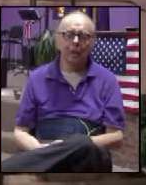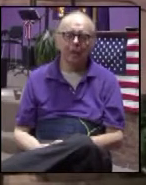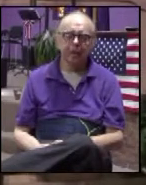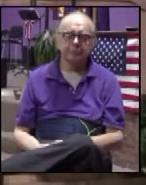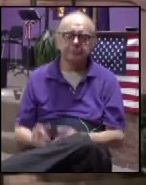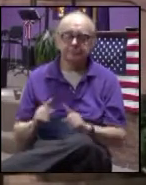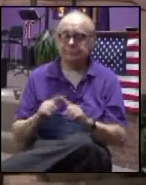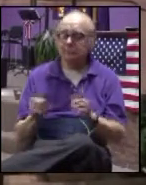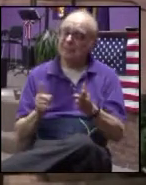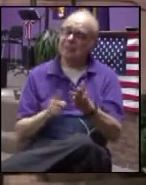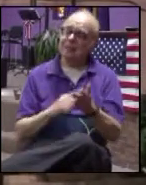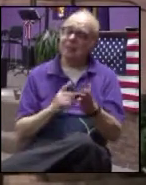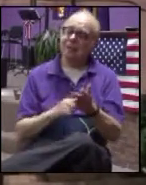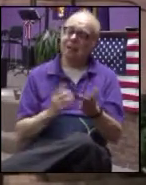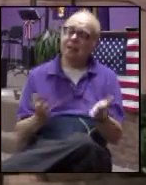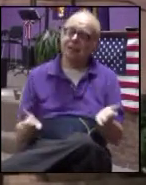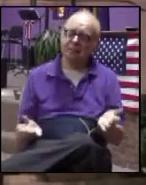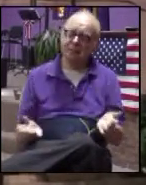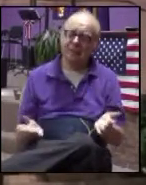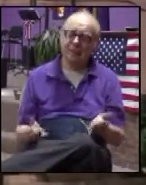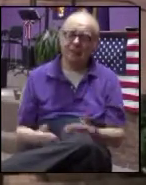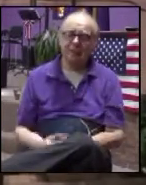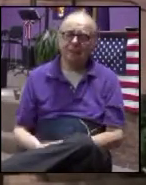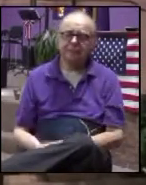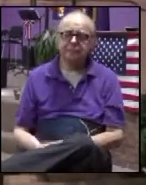But sometimes